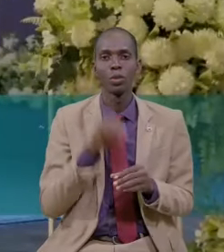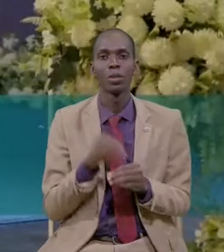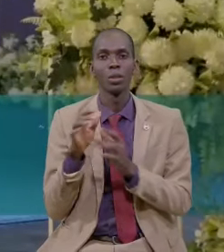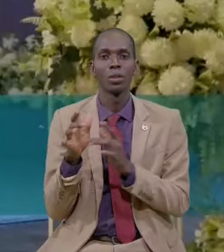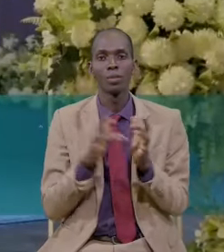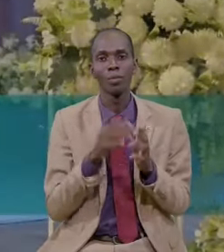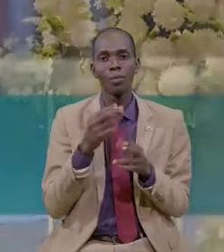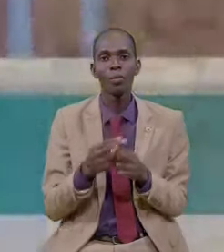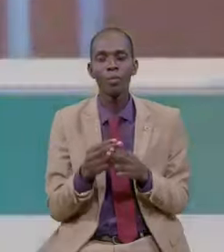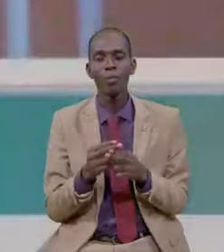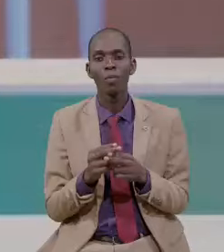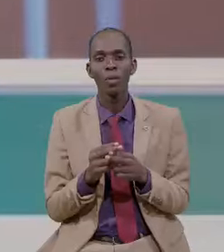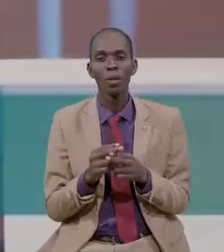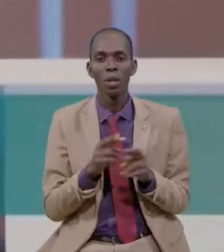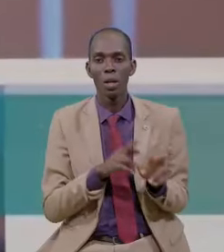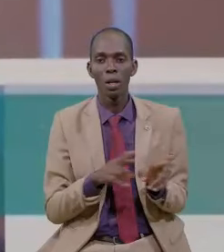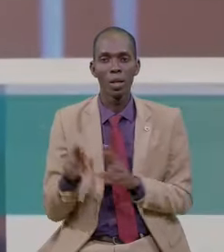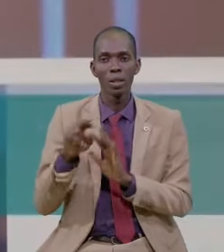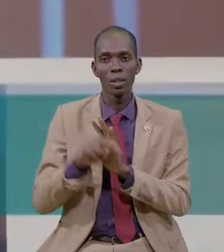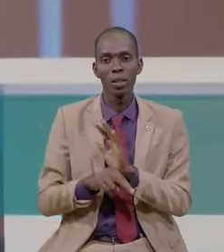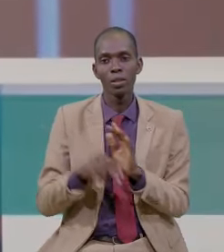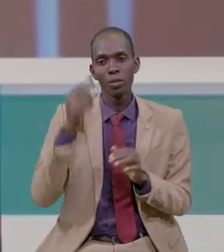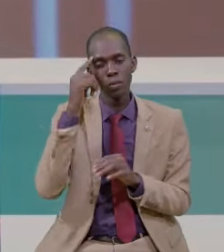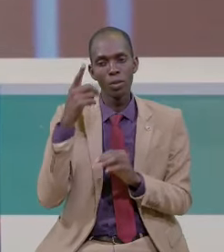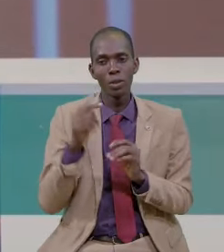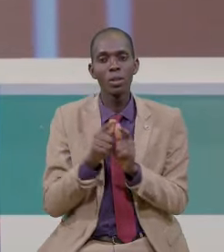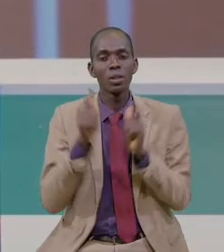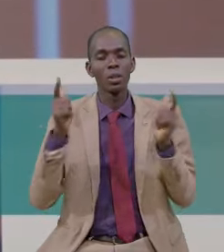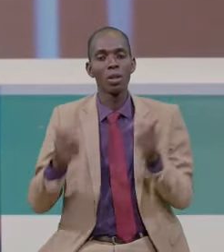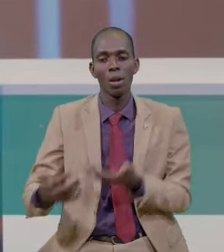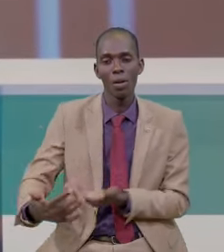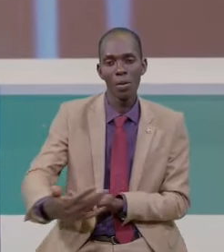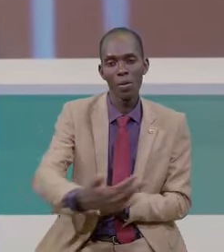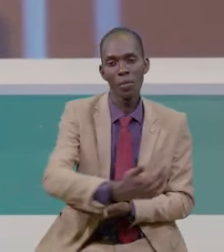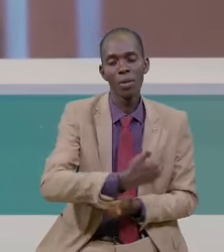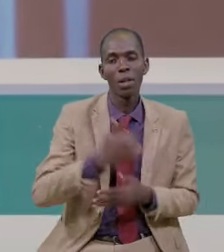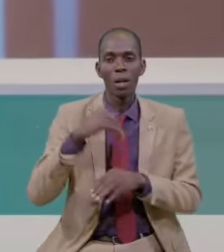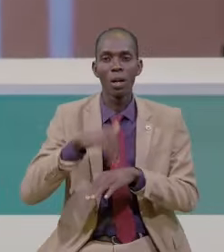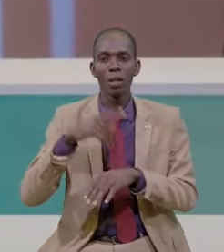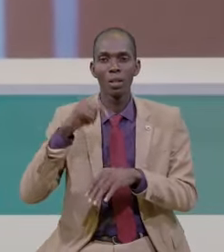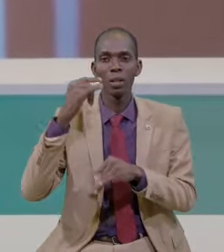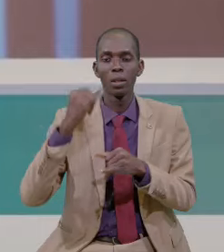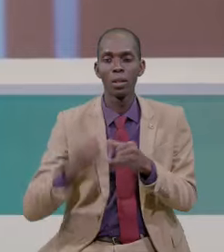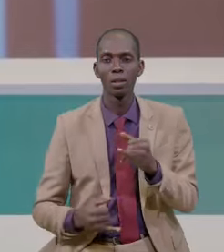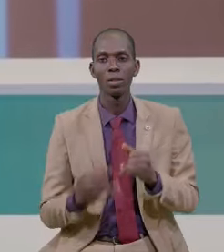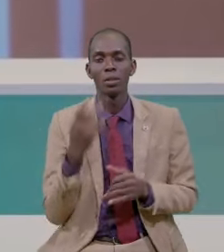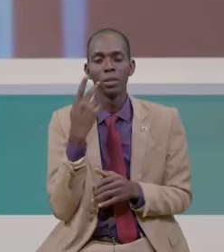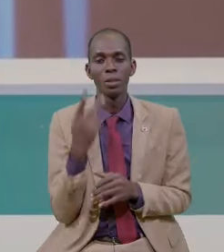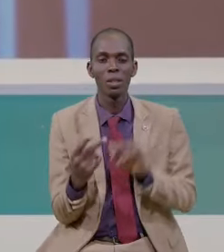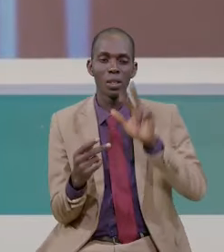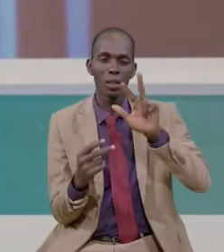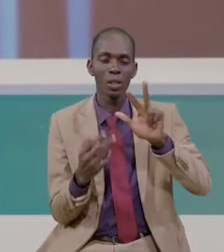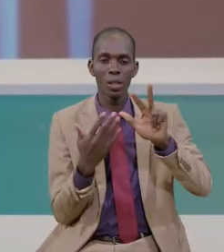Amen. Readiness for the great harvest at the end. We're looking at three things